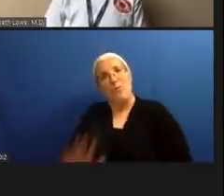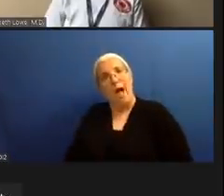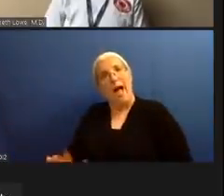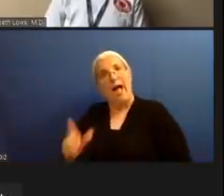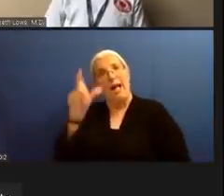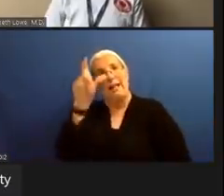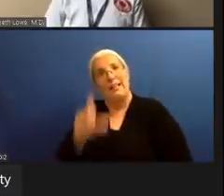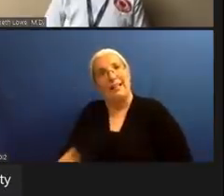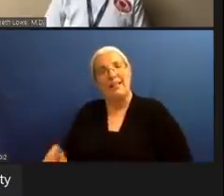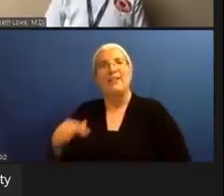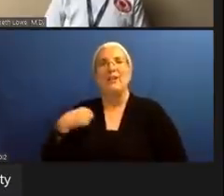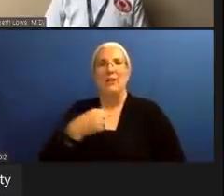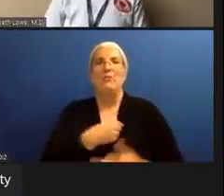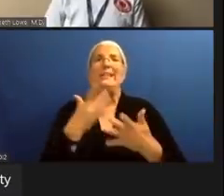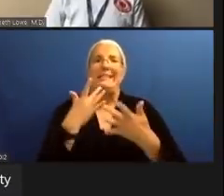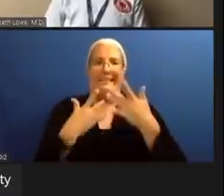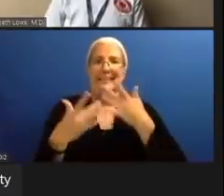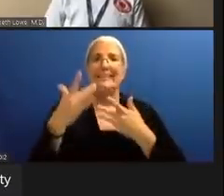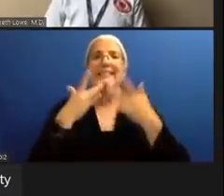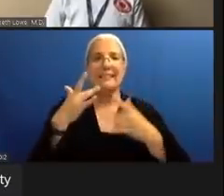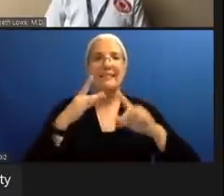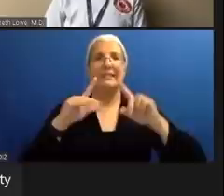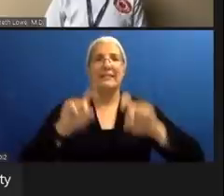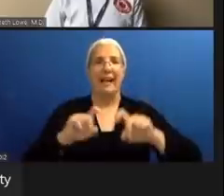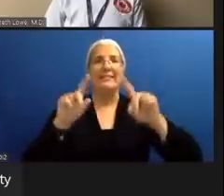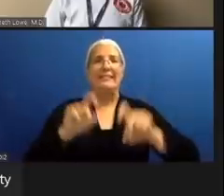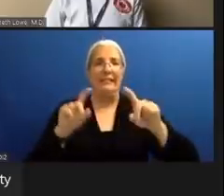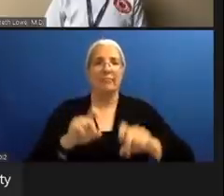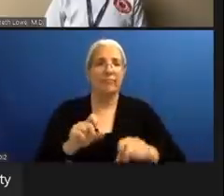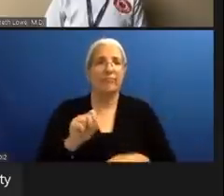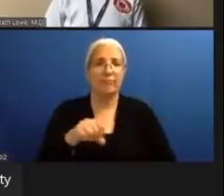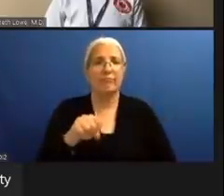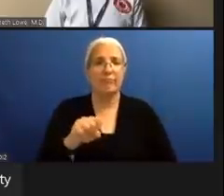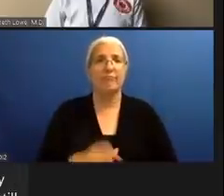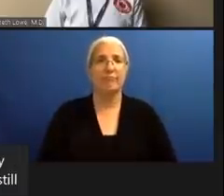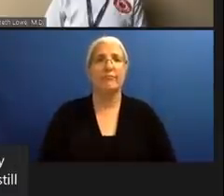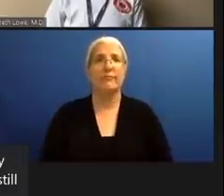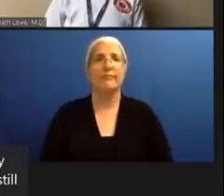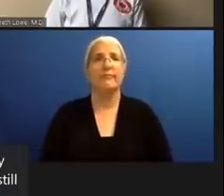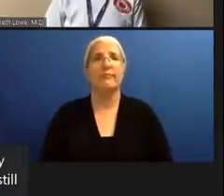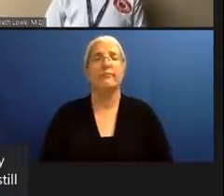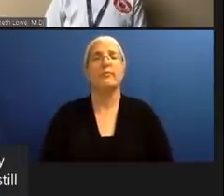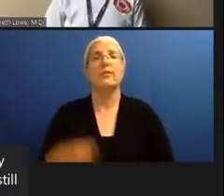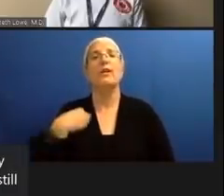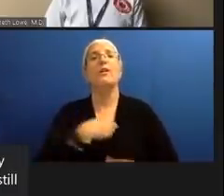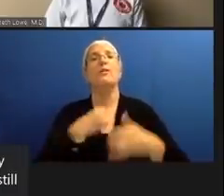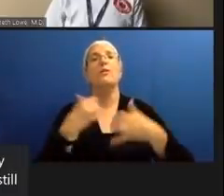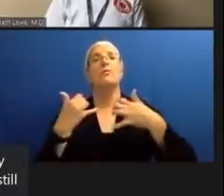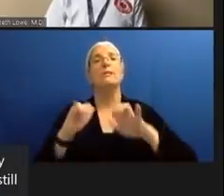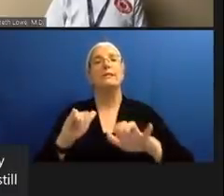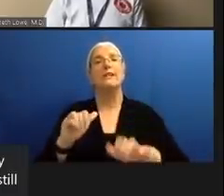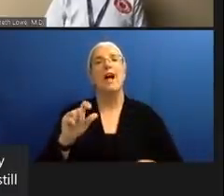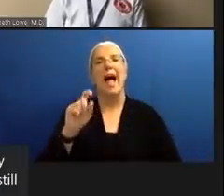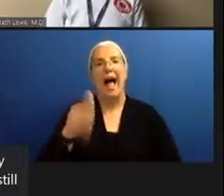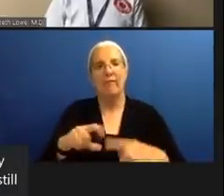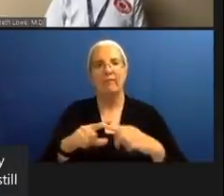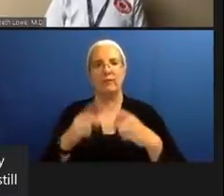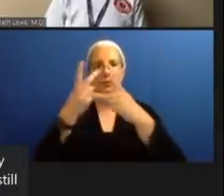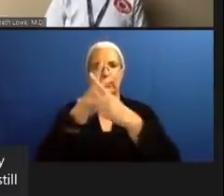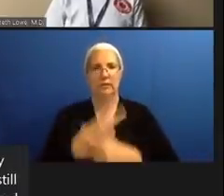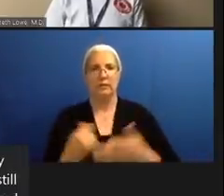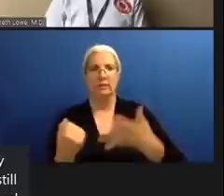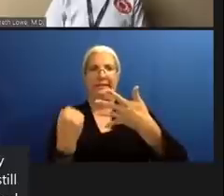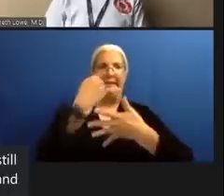to testing resources. And so we still need to prioritize testing for certain situations and settings